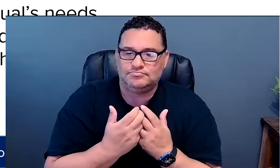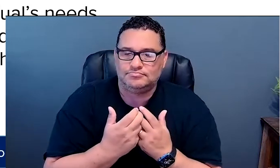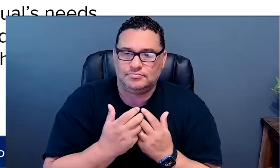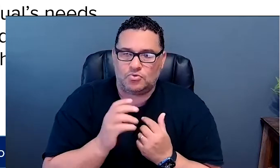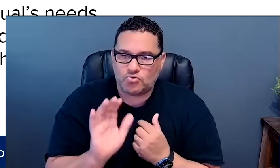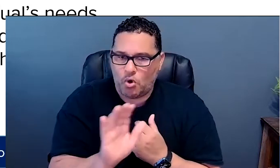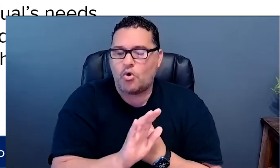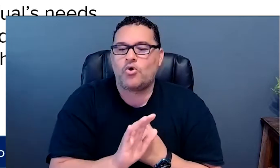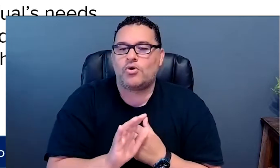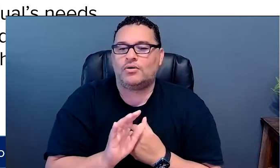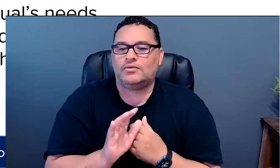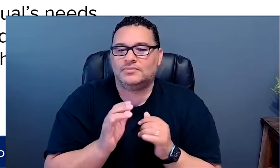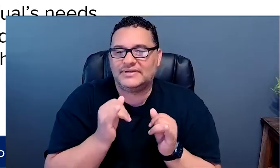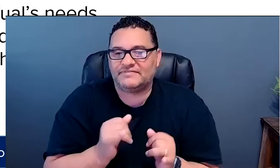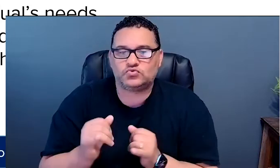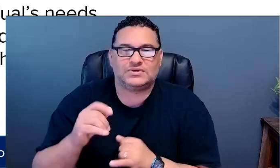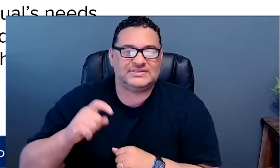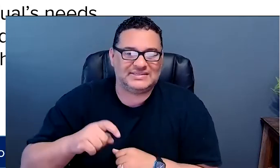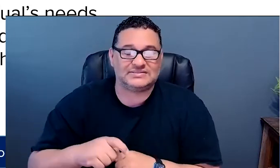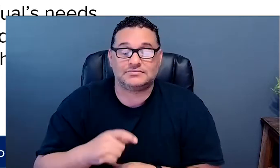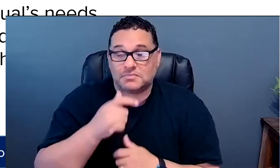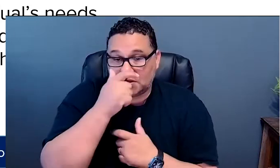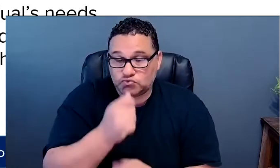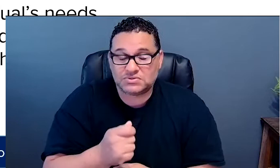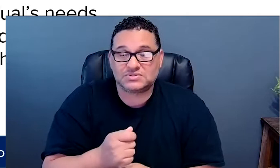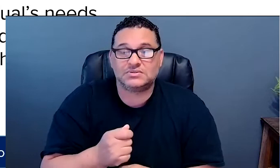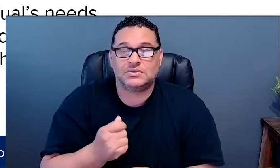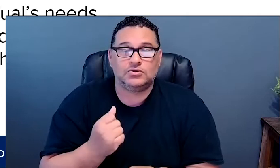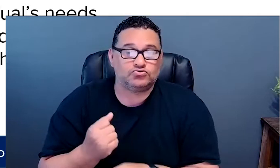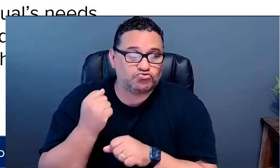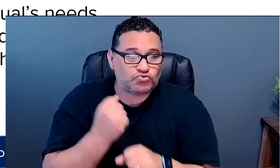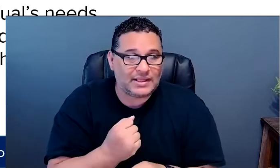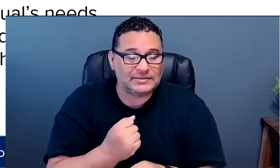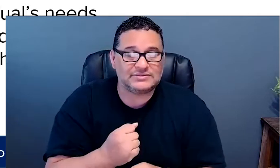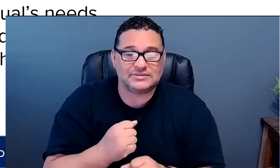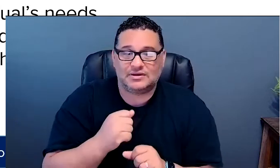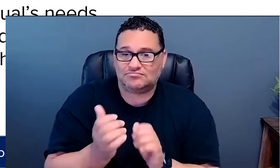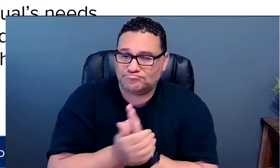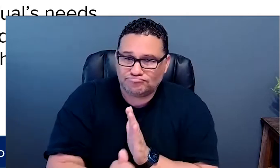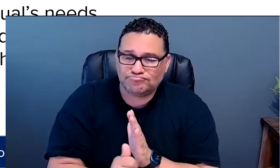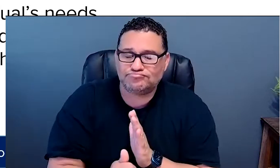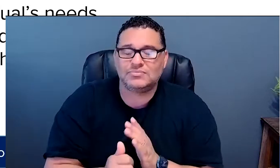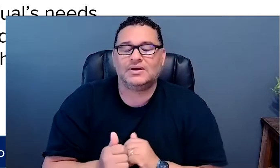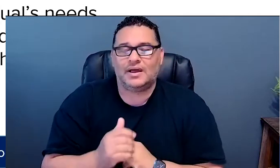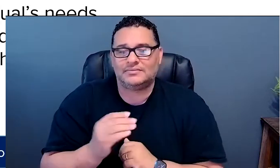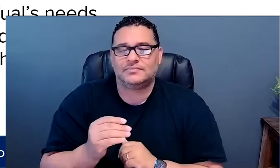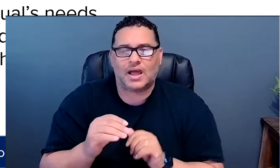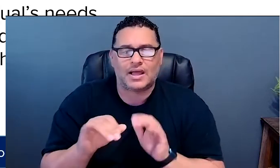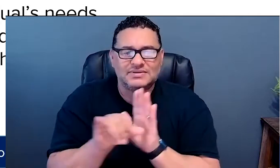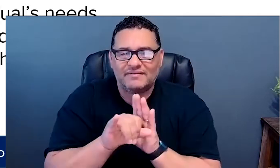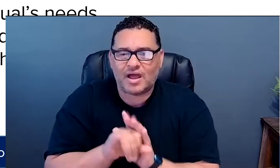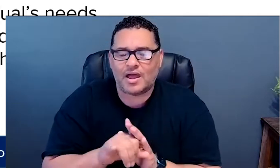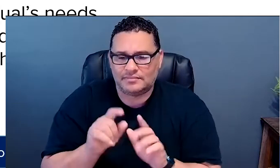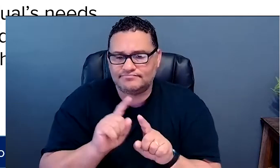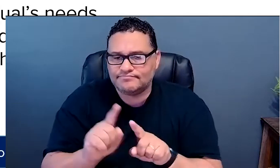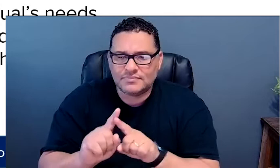interests, strengths. You need to identify the services that will relate to